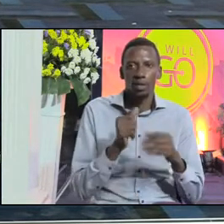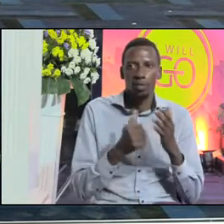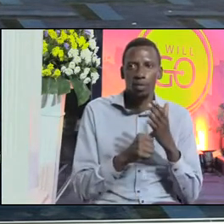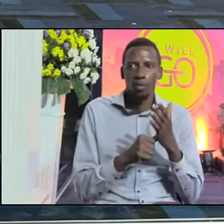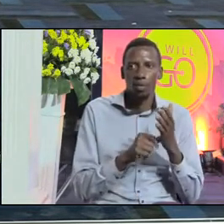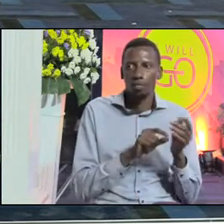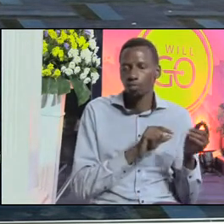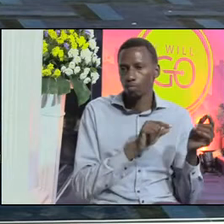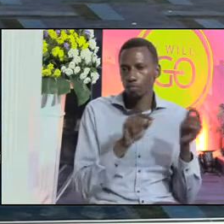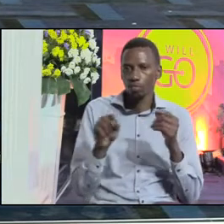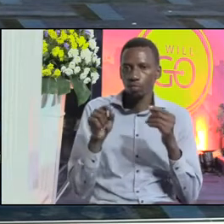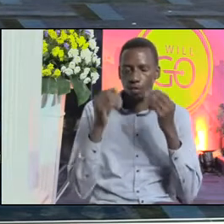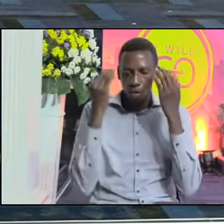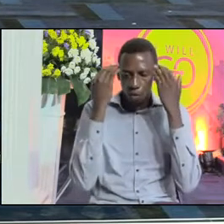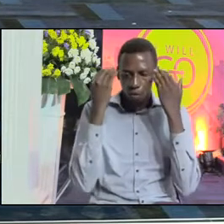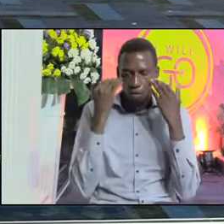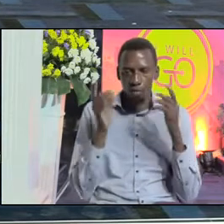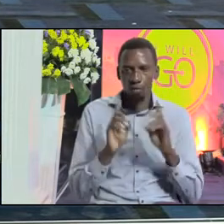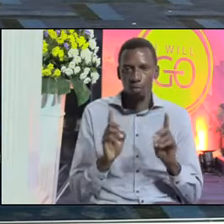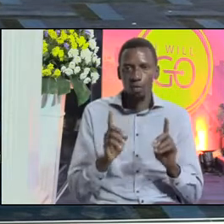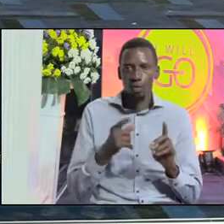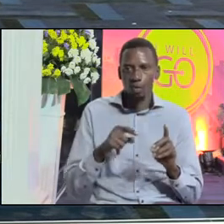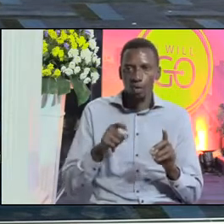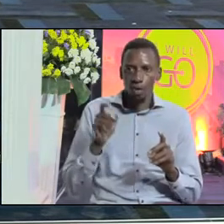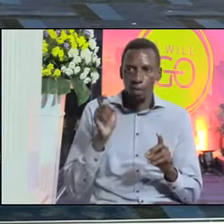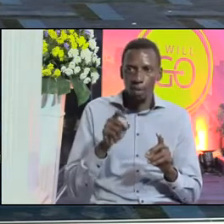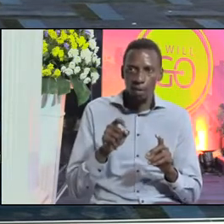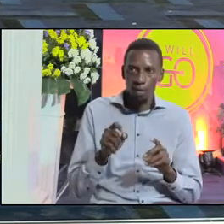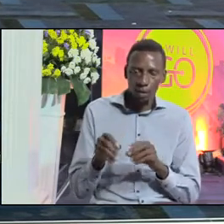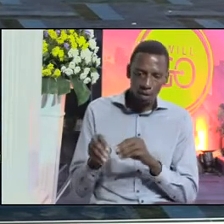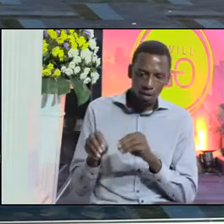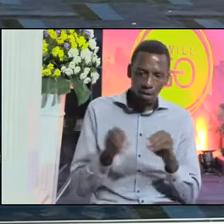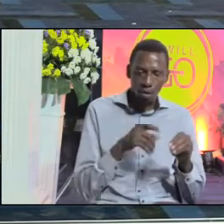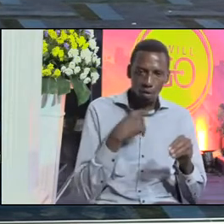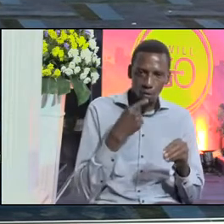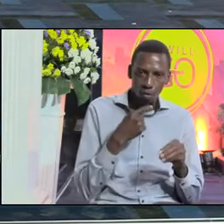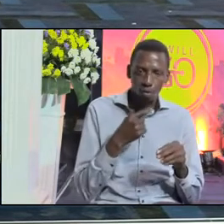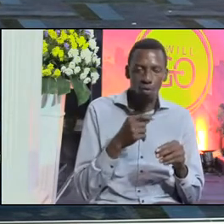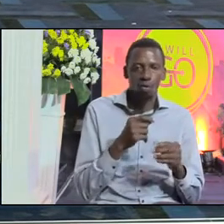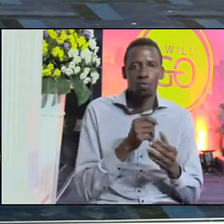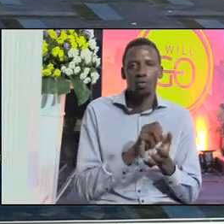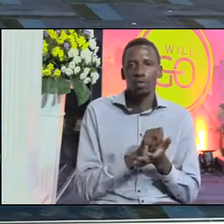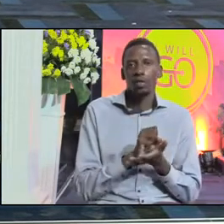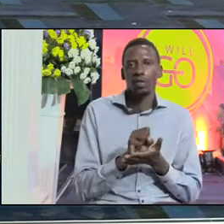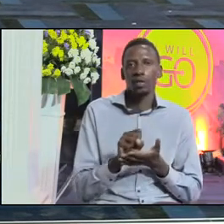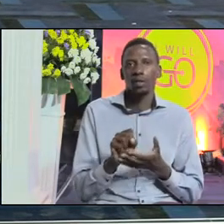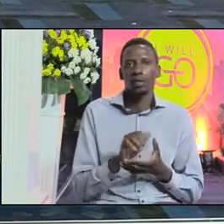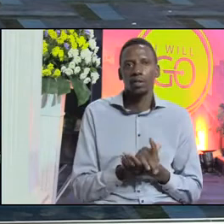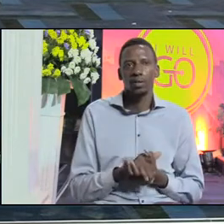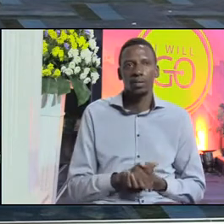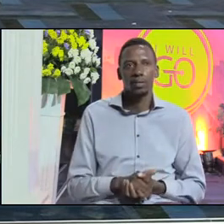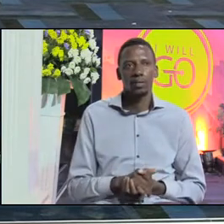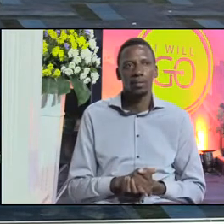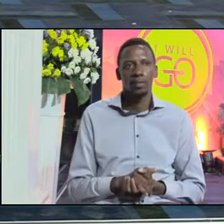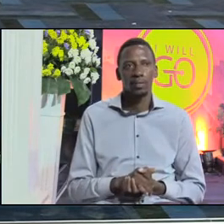courts. We must take them before the saints. It's quiet.